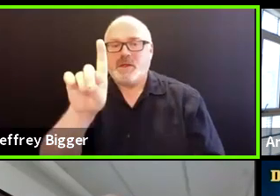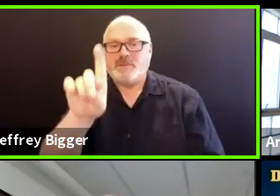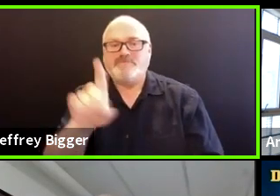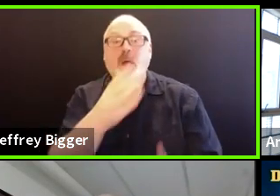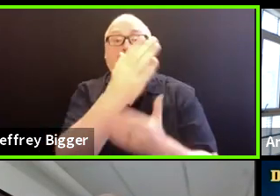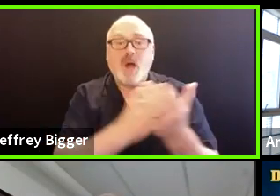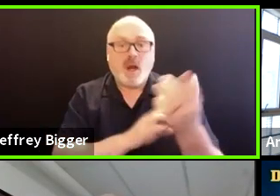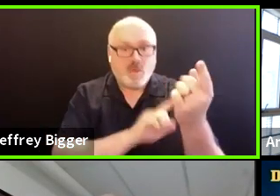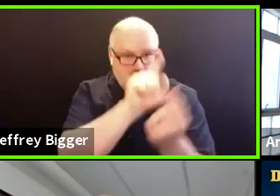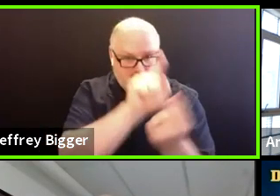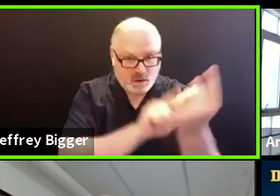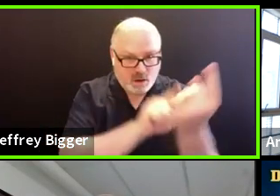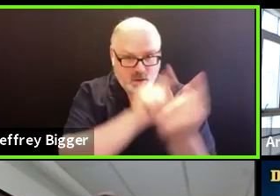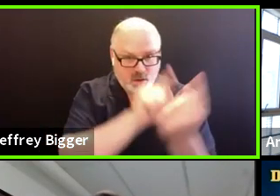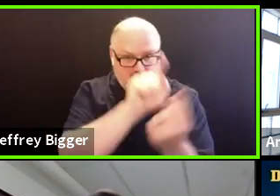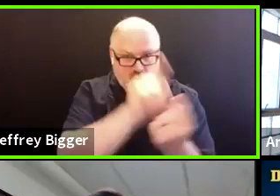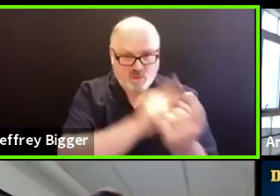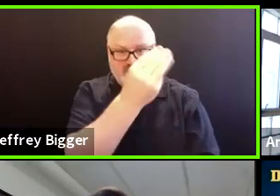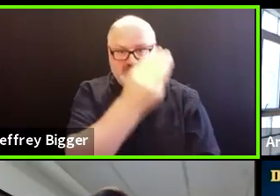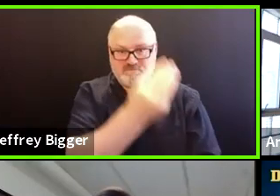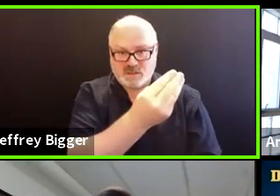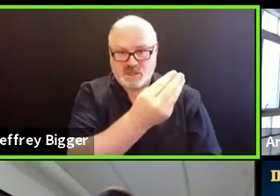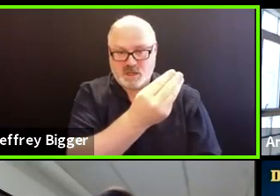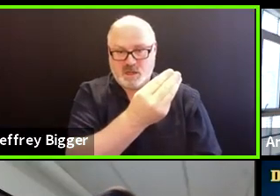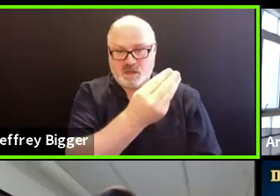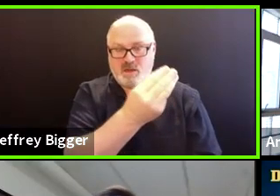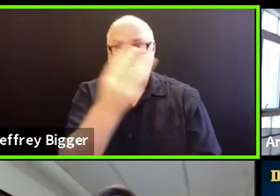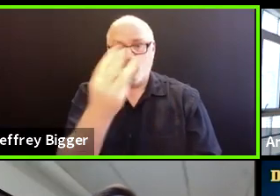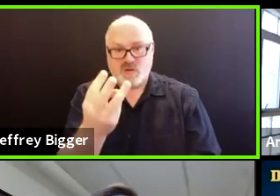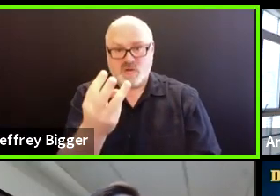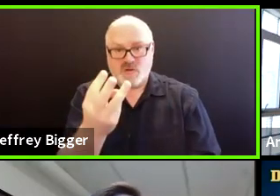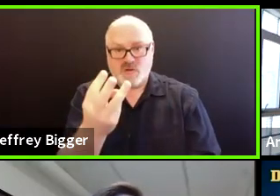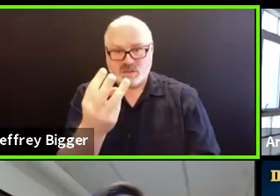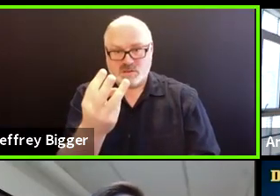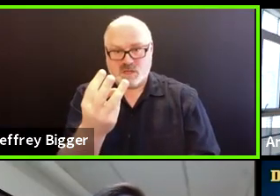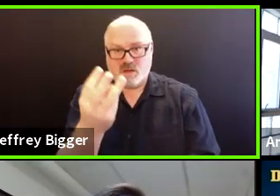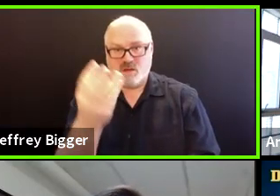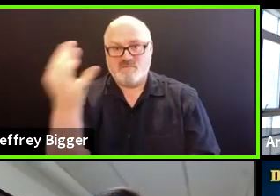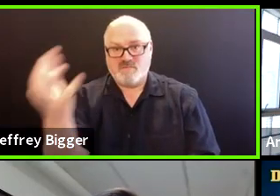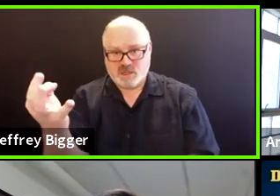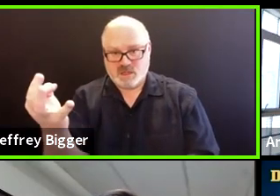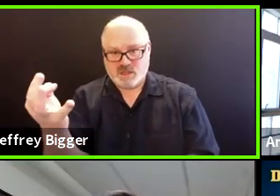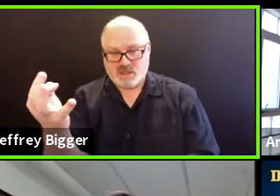face-to-face environment on Monday, another portion on Wednesday, another portion on Friday.